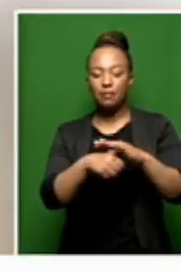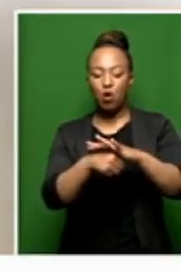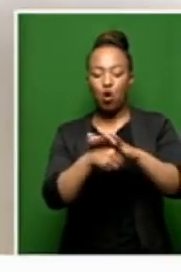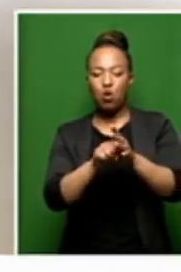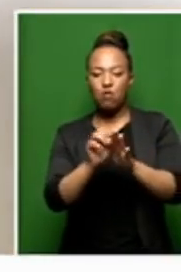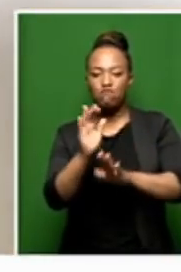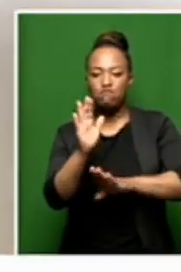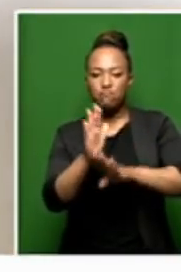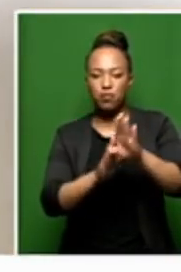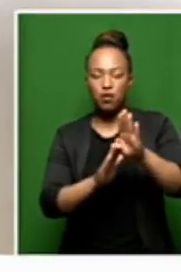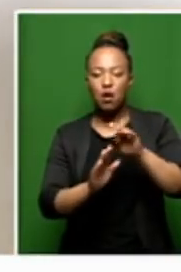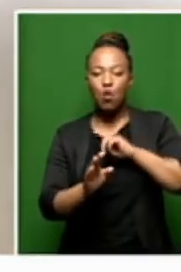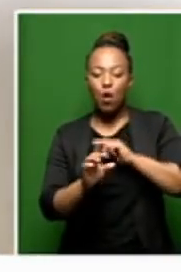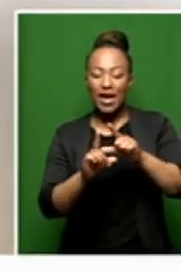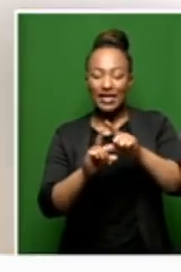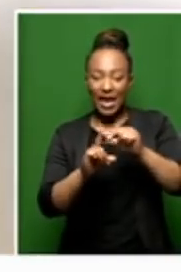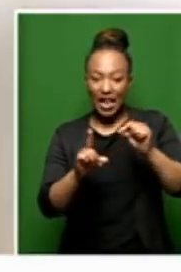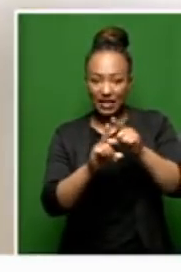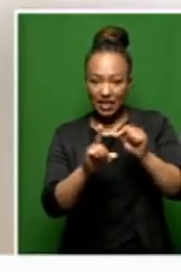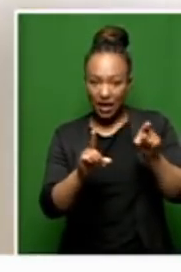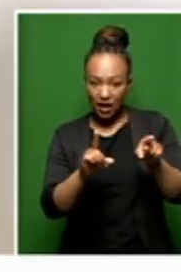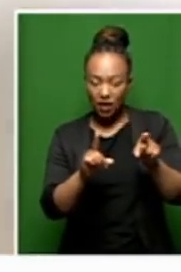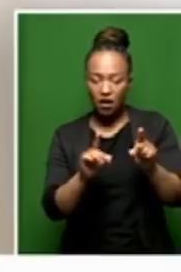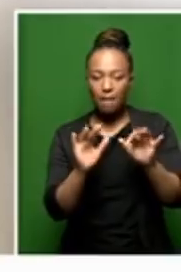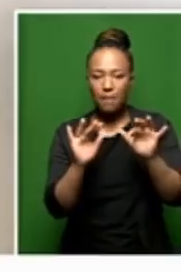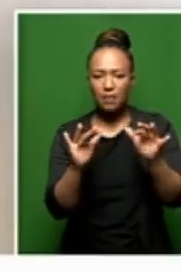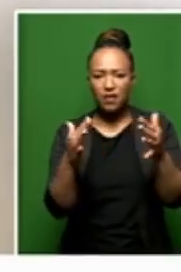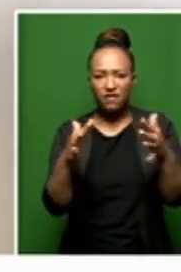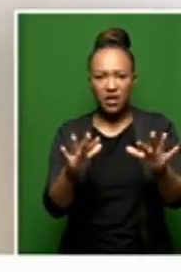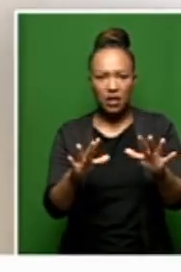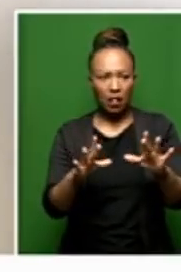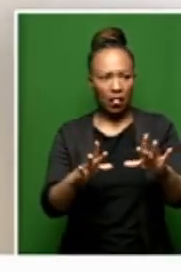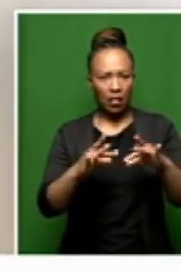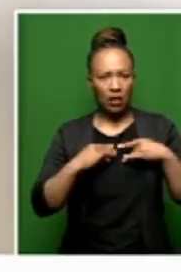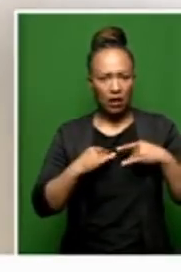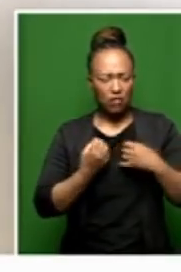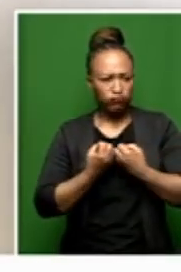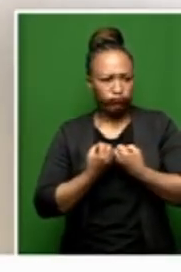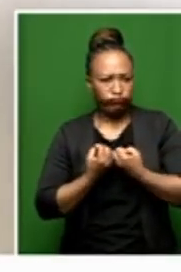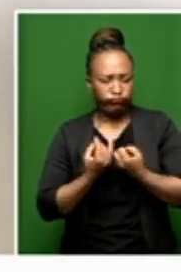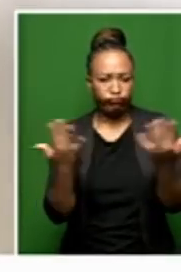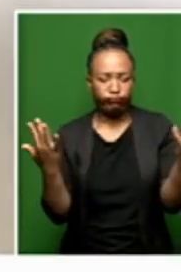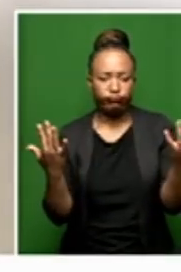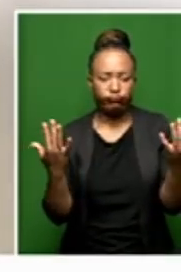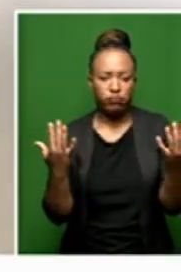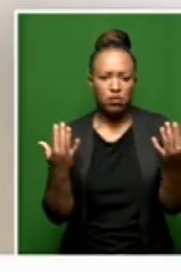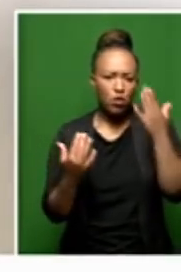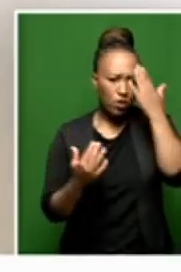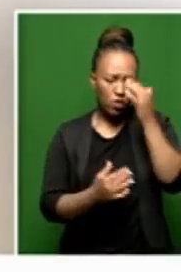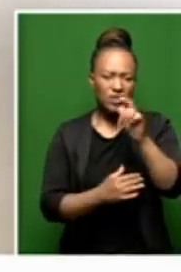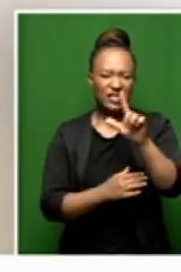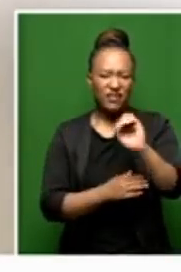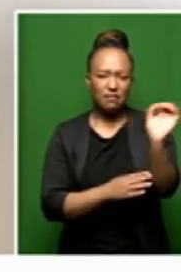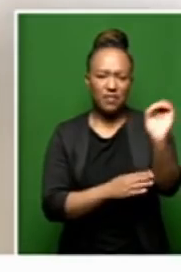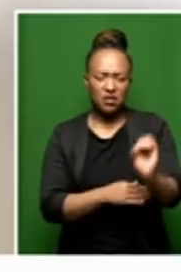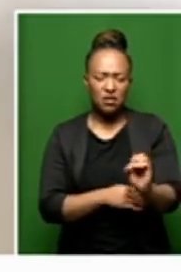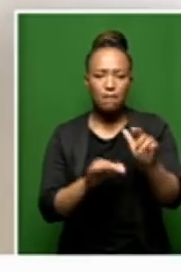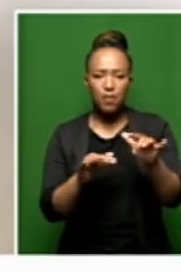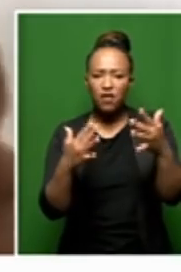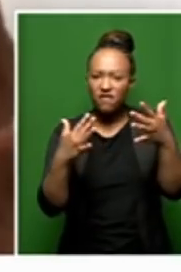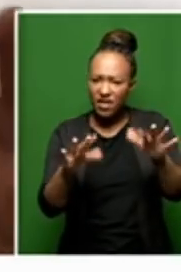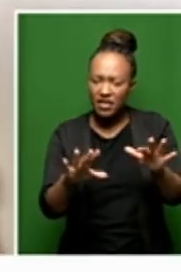actually infected many. In fact, we do not know the exact number. We know that 70% of South Africans were